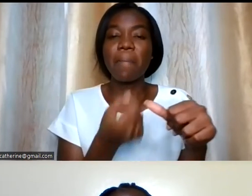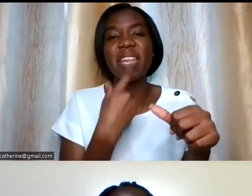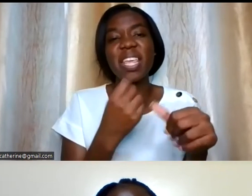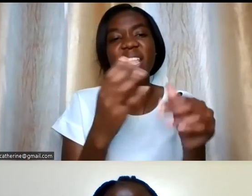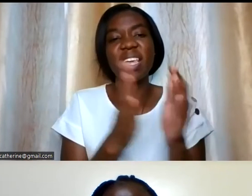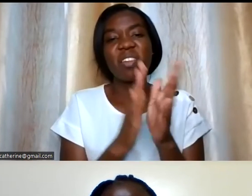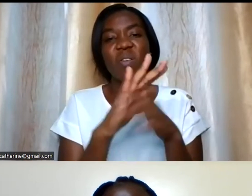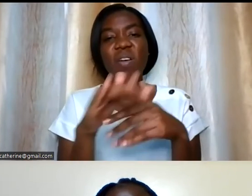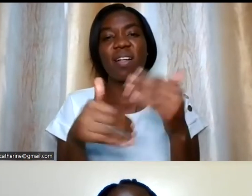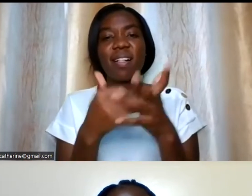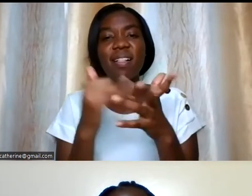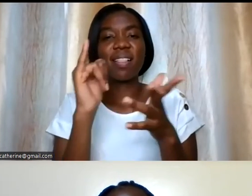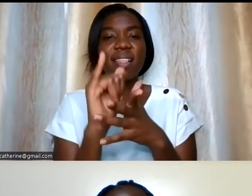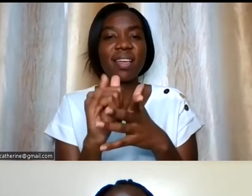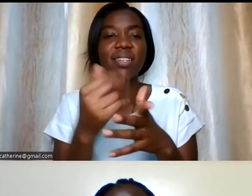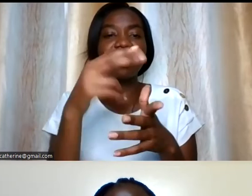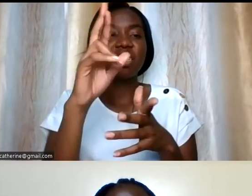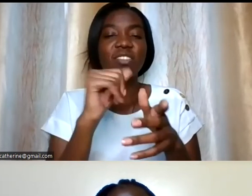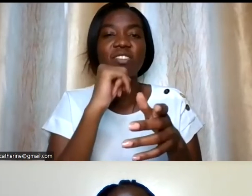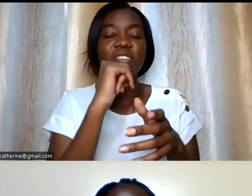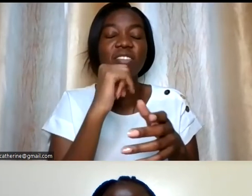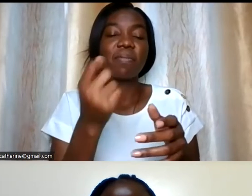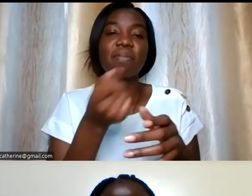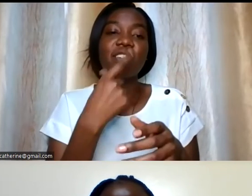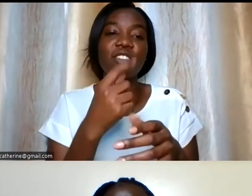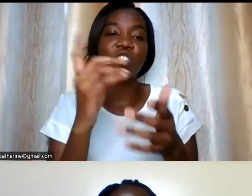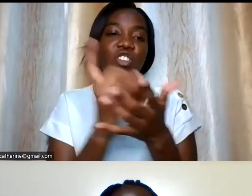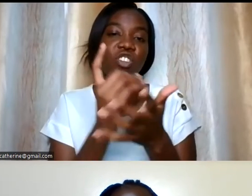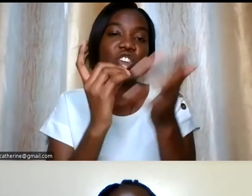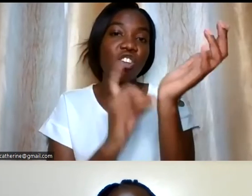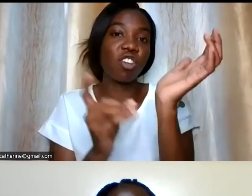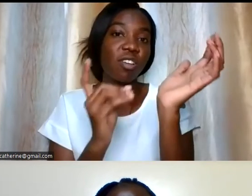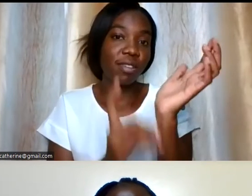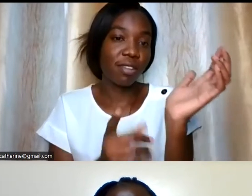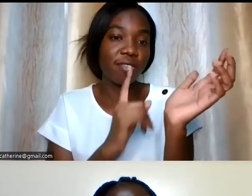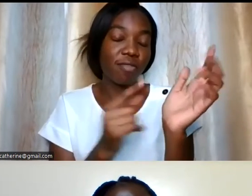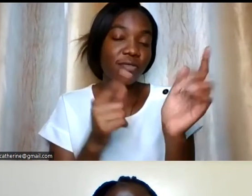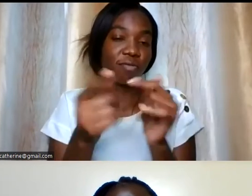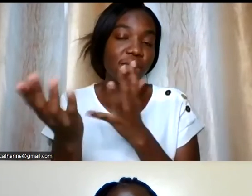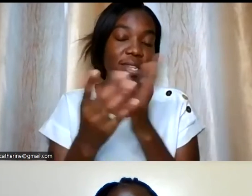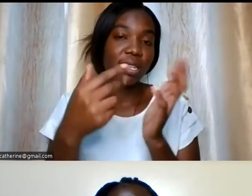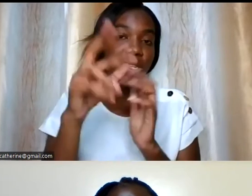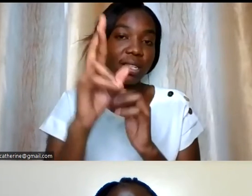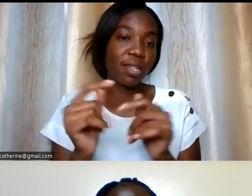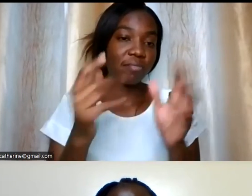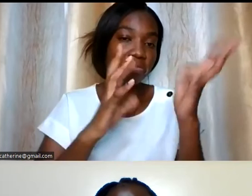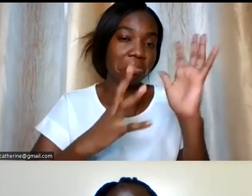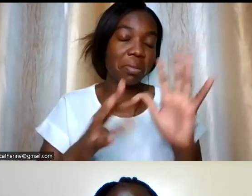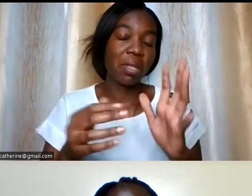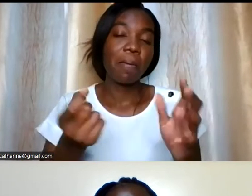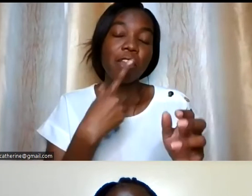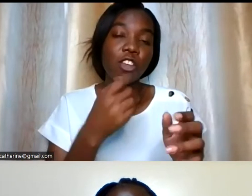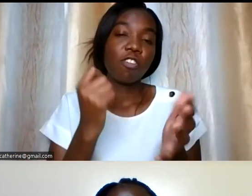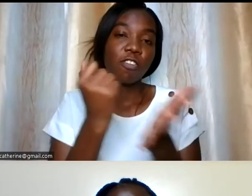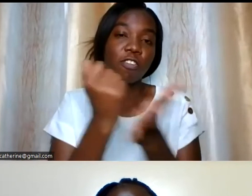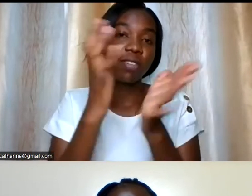not a medical doctor. So if you are bringing in a HR person to be able to appraise a medical officer by